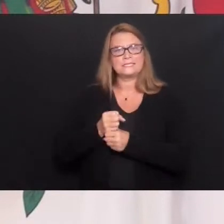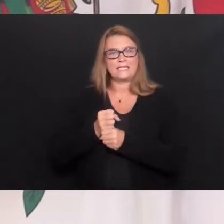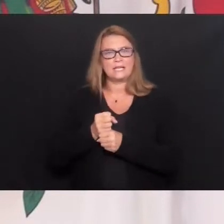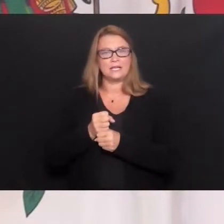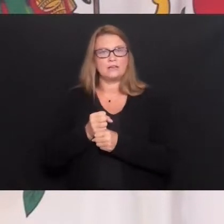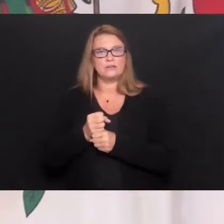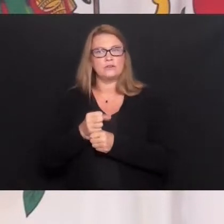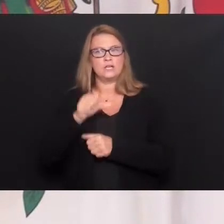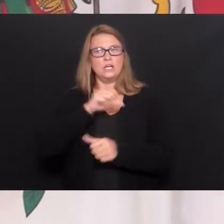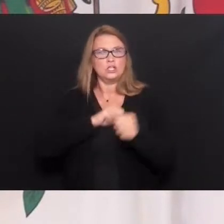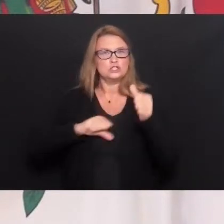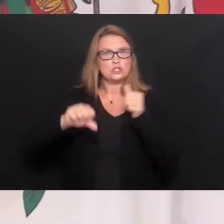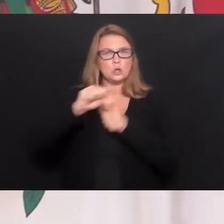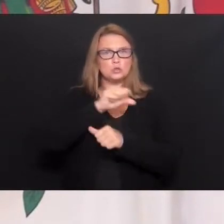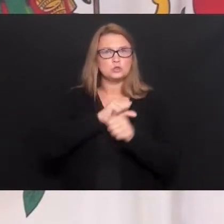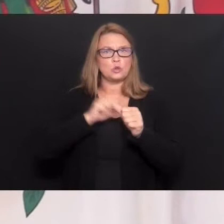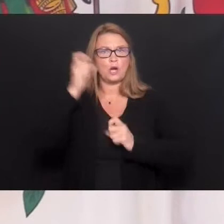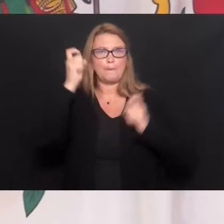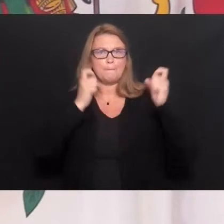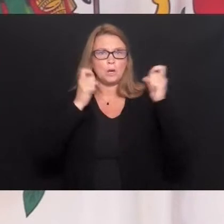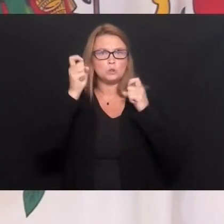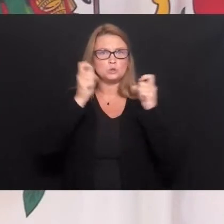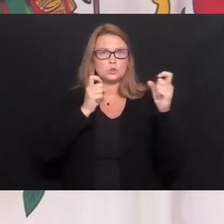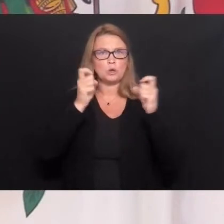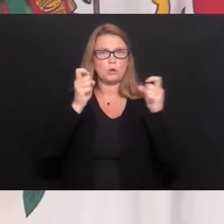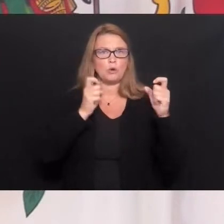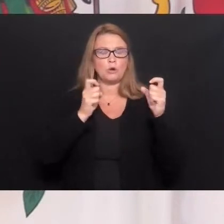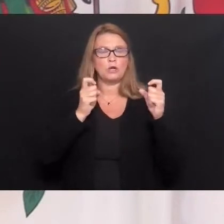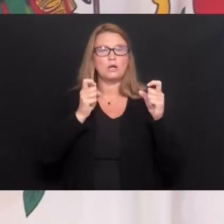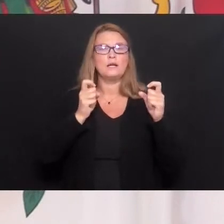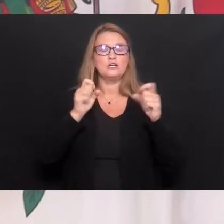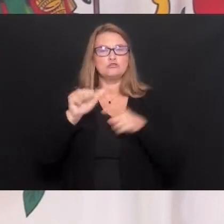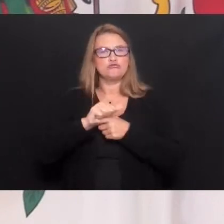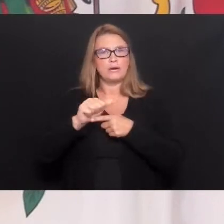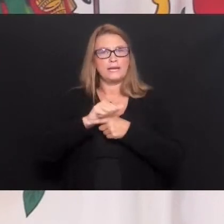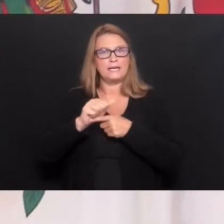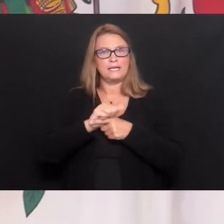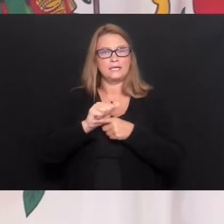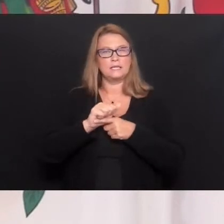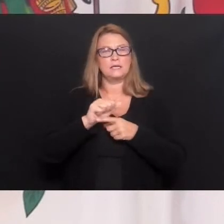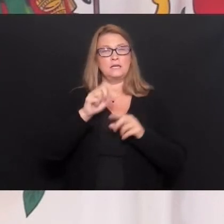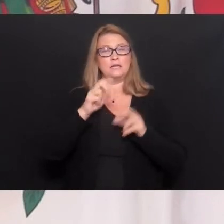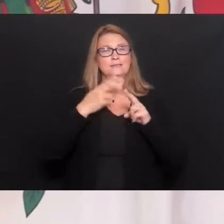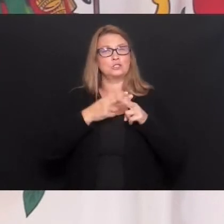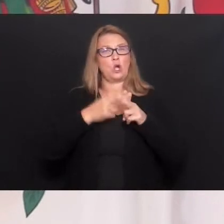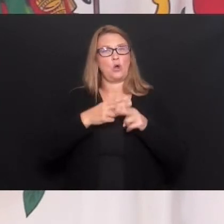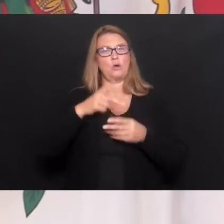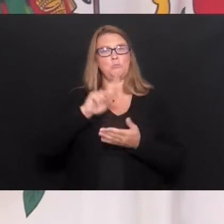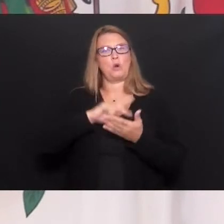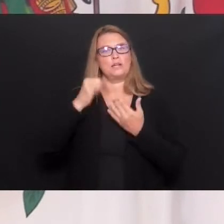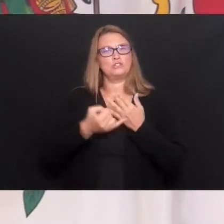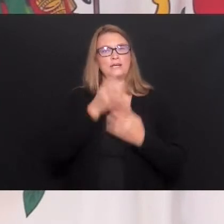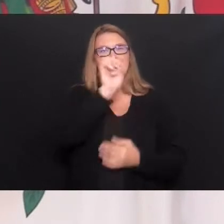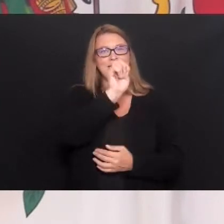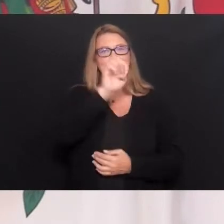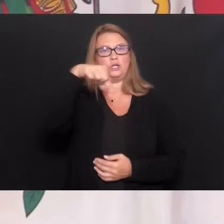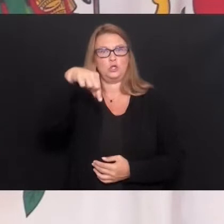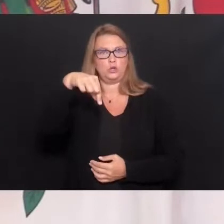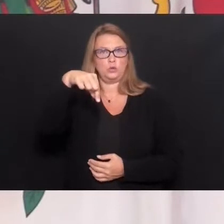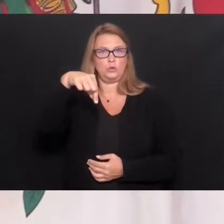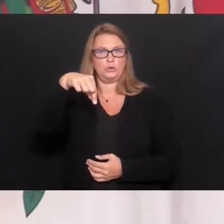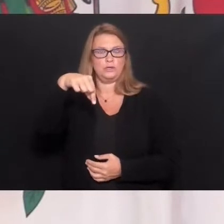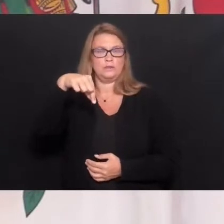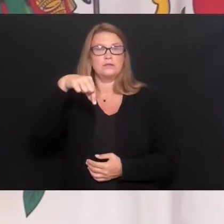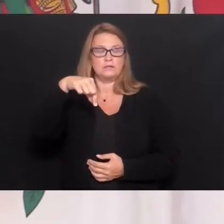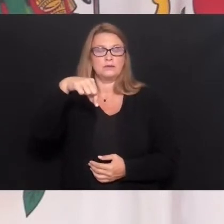and emotional intelligence training. It's called Project EQ. You know, for the most